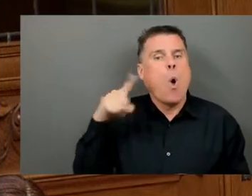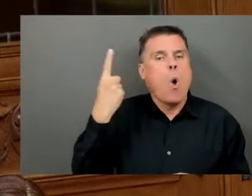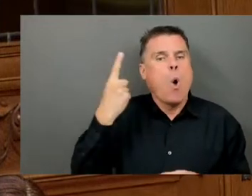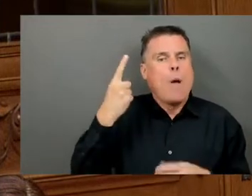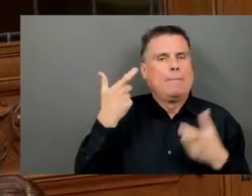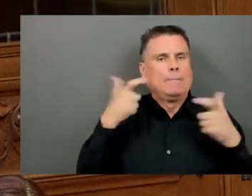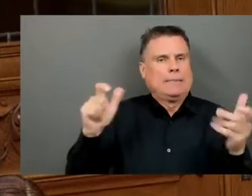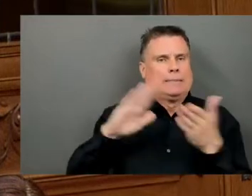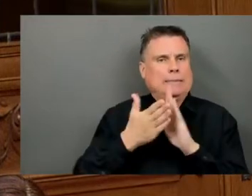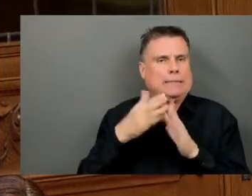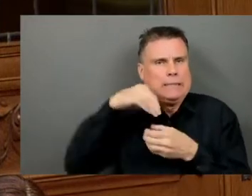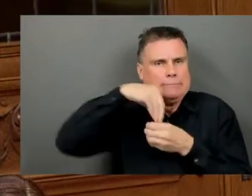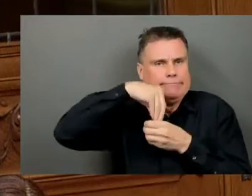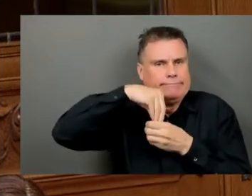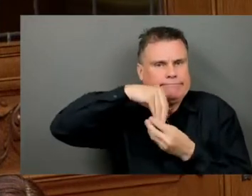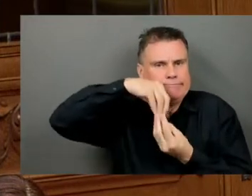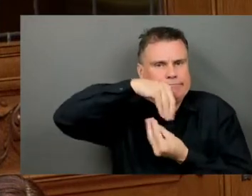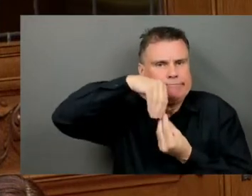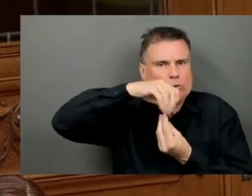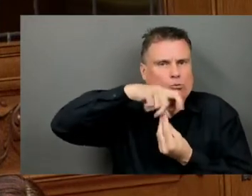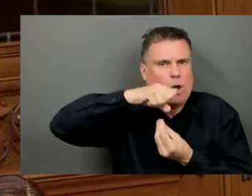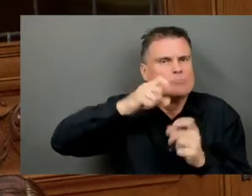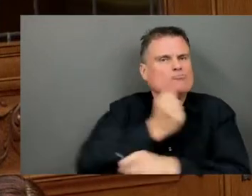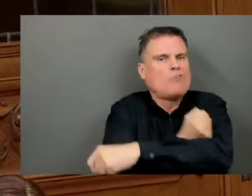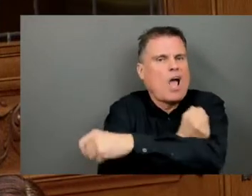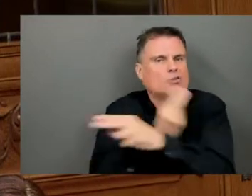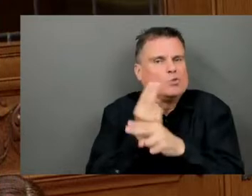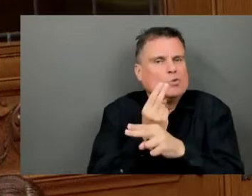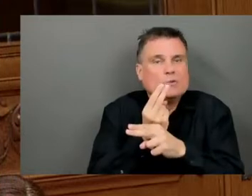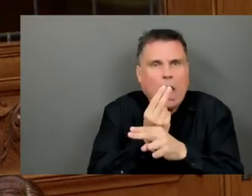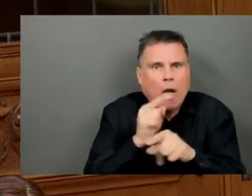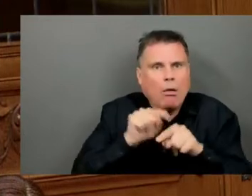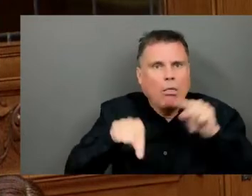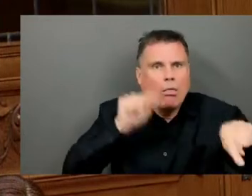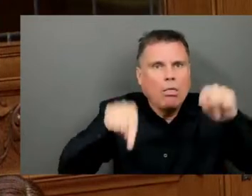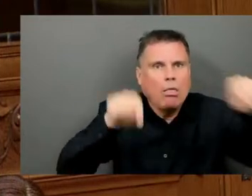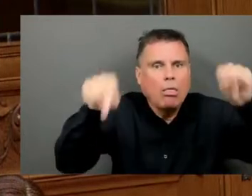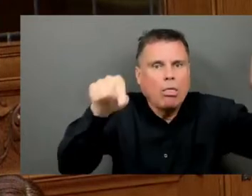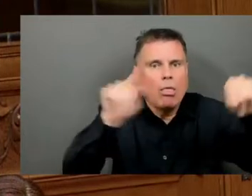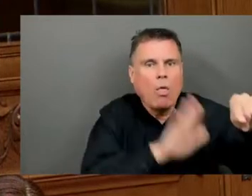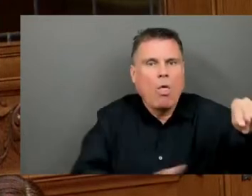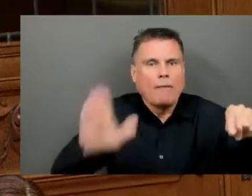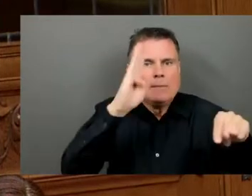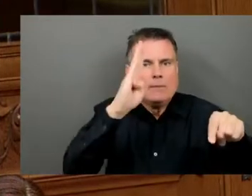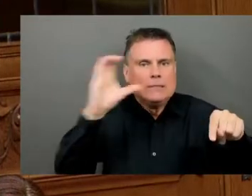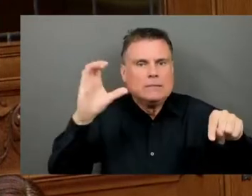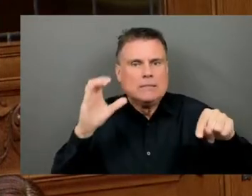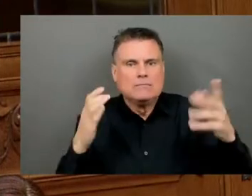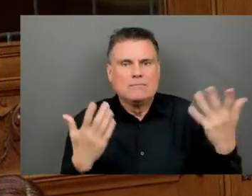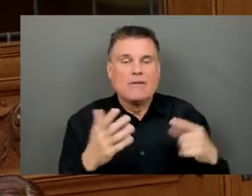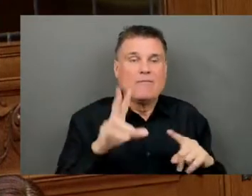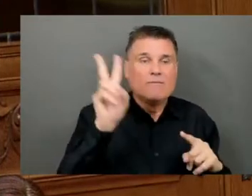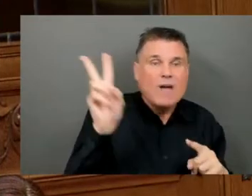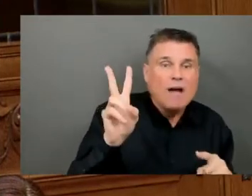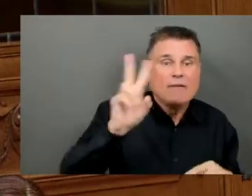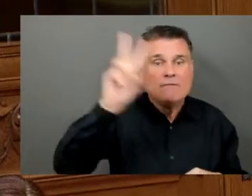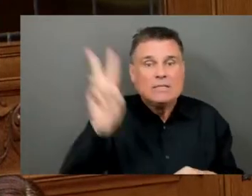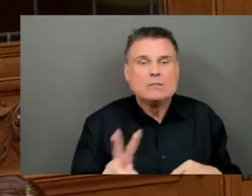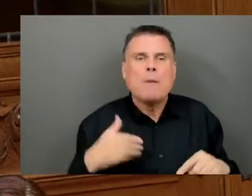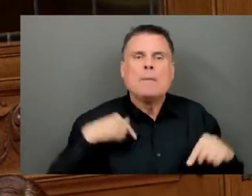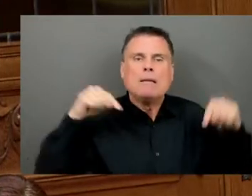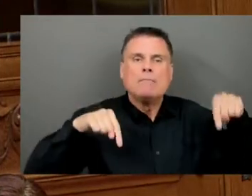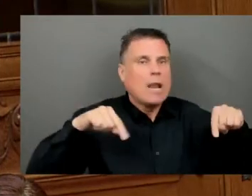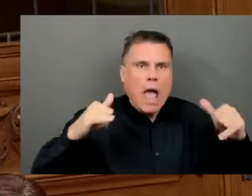addicts are bussed from Vancouver and Victoria into communities all across BC. As it turns out, when government takes away